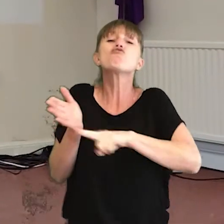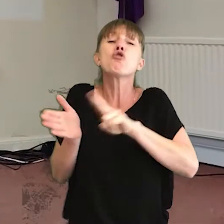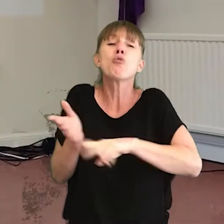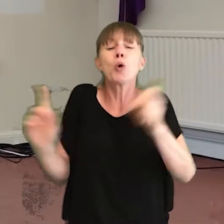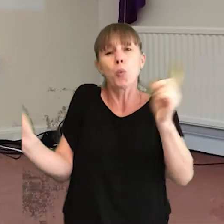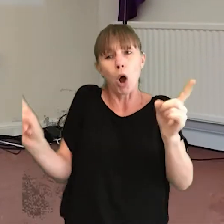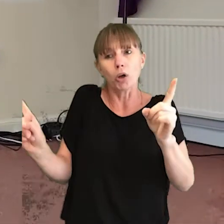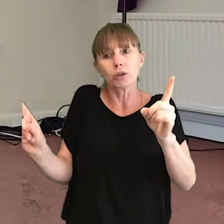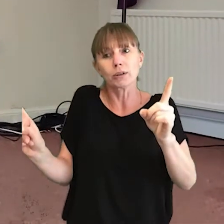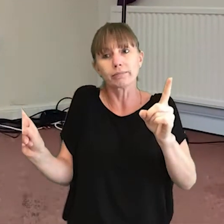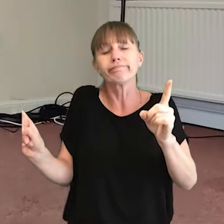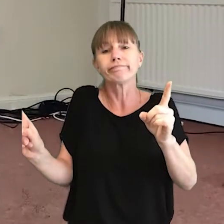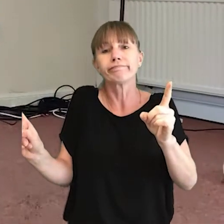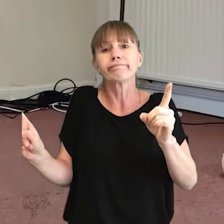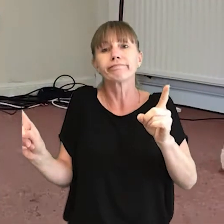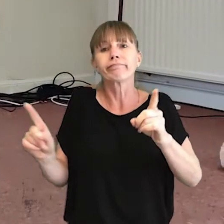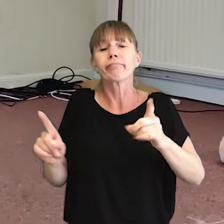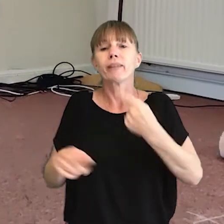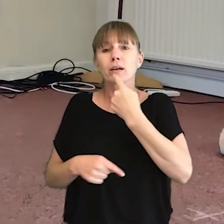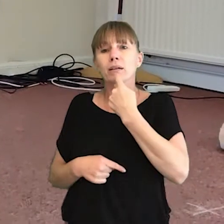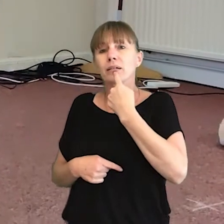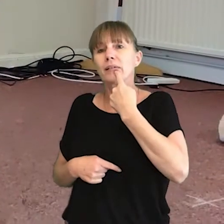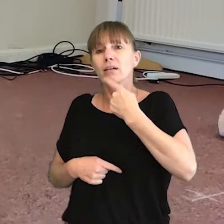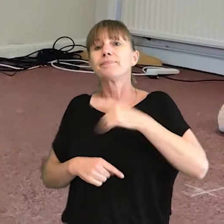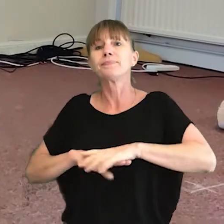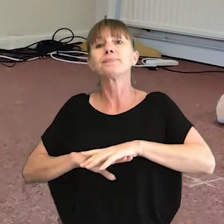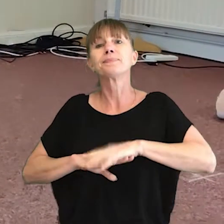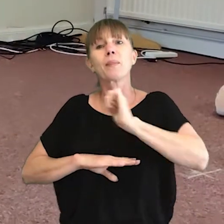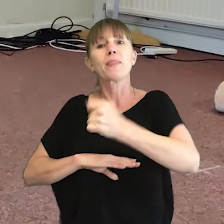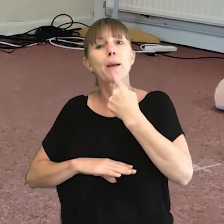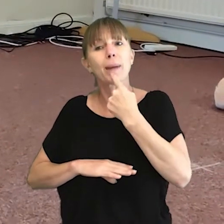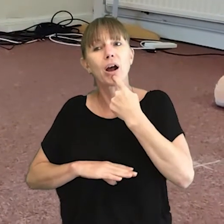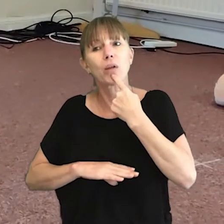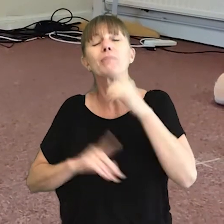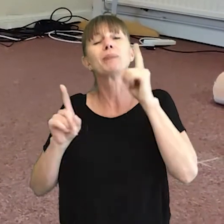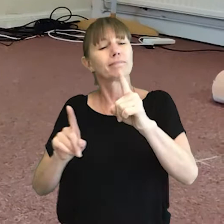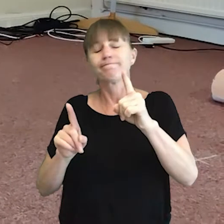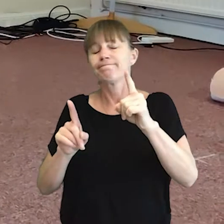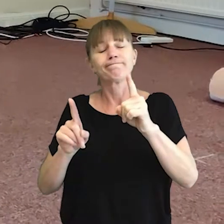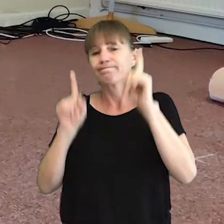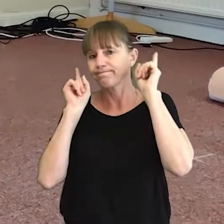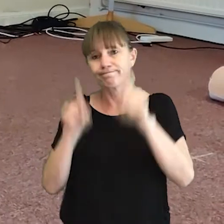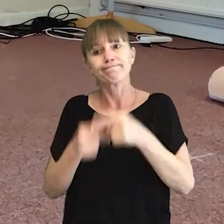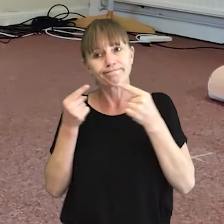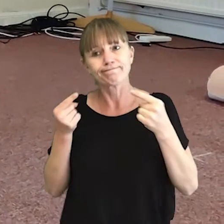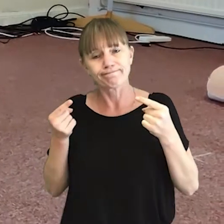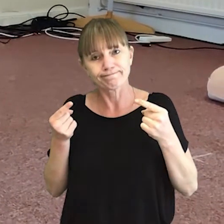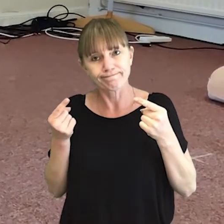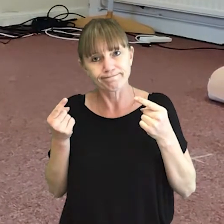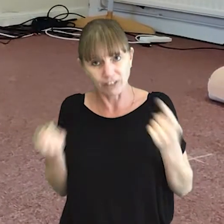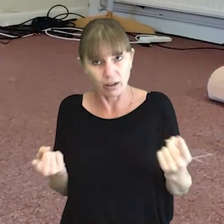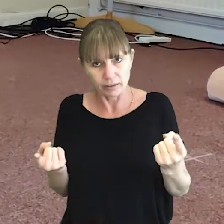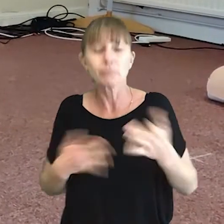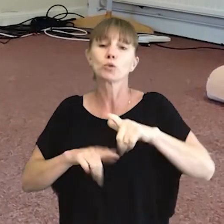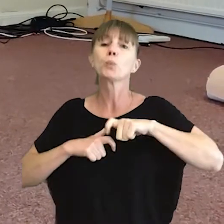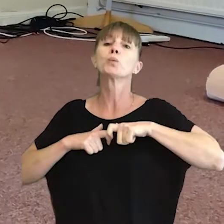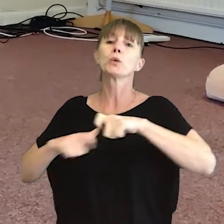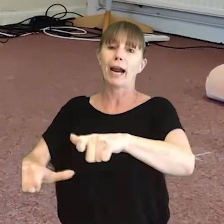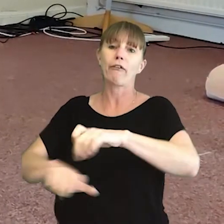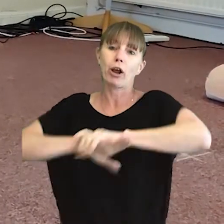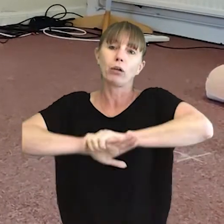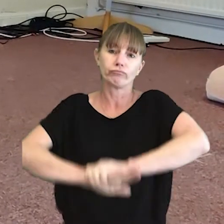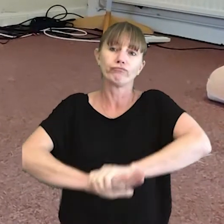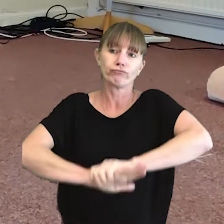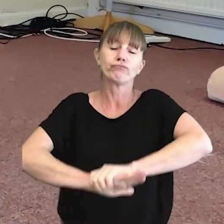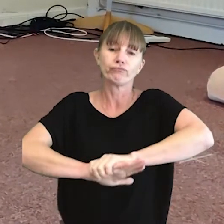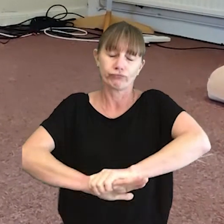world, we would be putting in breaths into the casualty. But because we've covered their face, we would then just carry on with